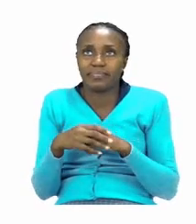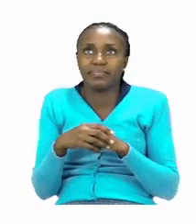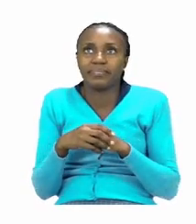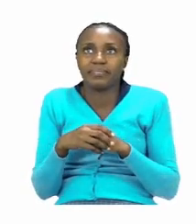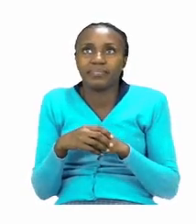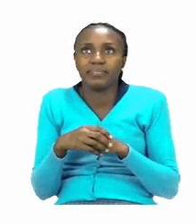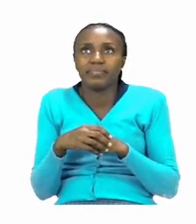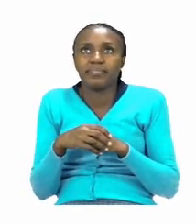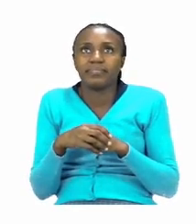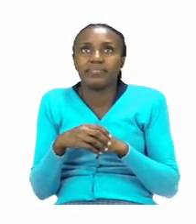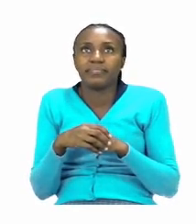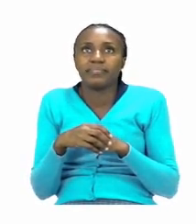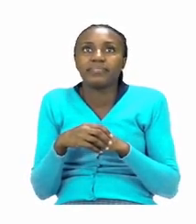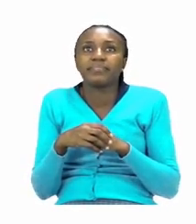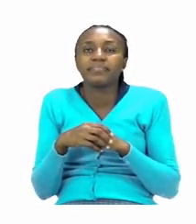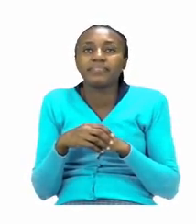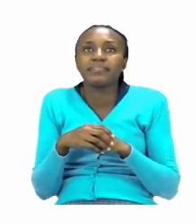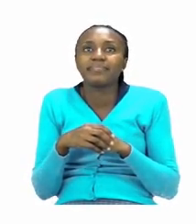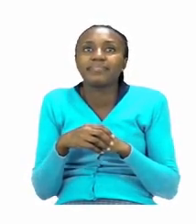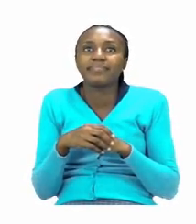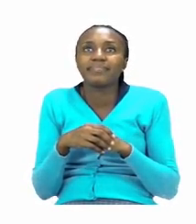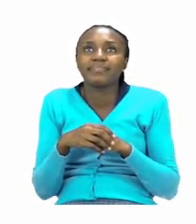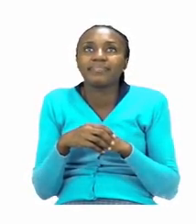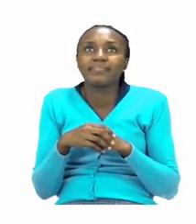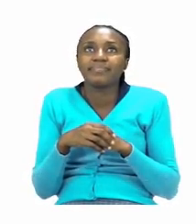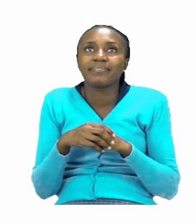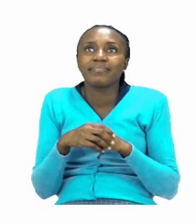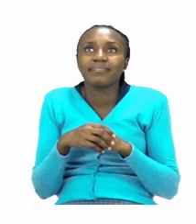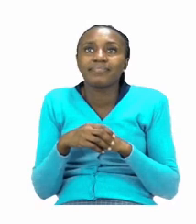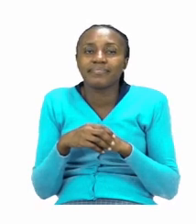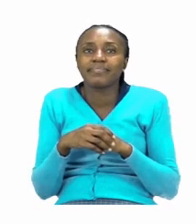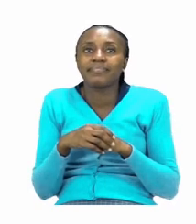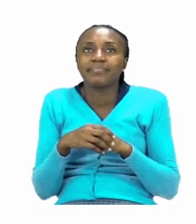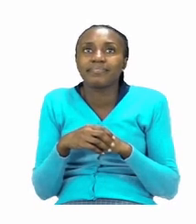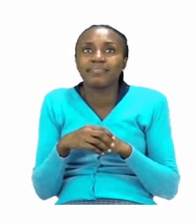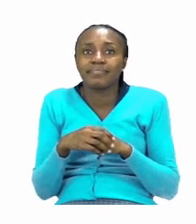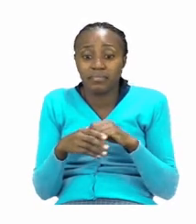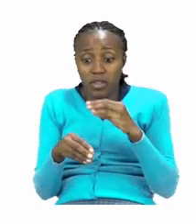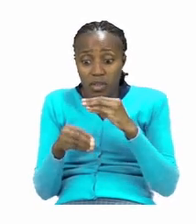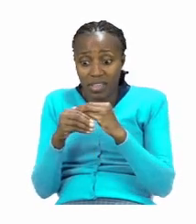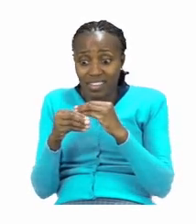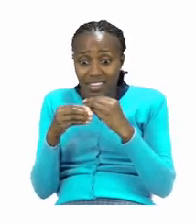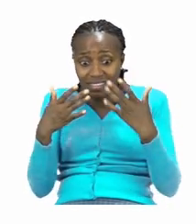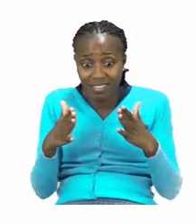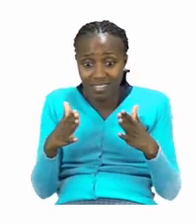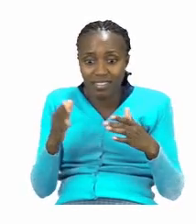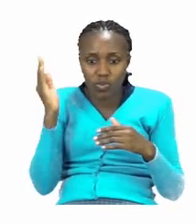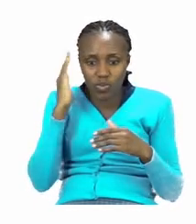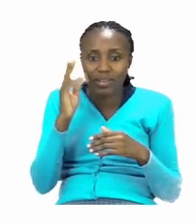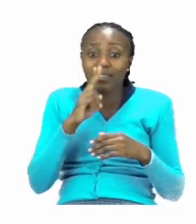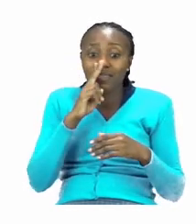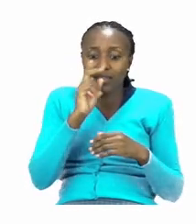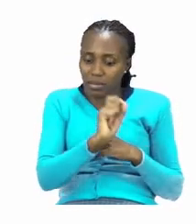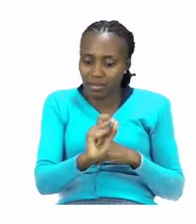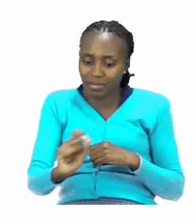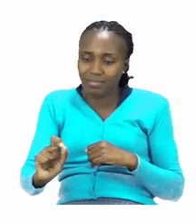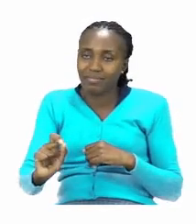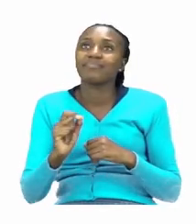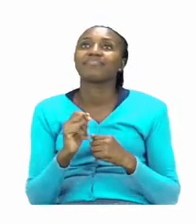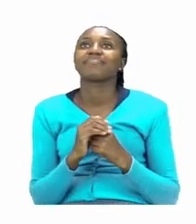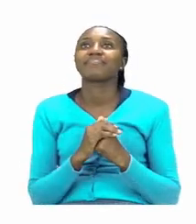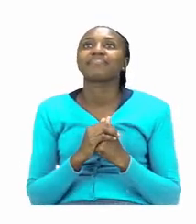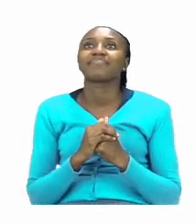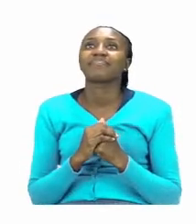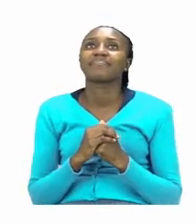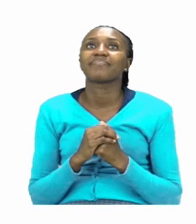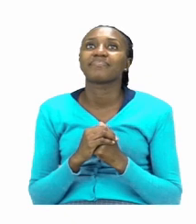10 pears. Now, once you've done that, you'll be able to put them all together and you will have your